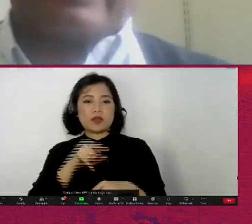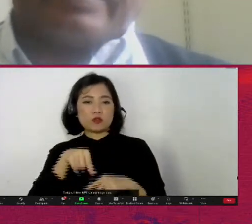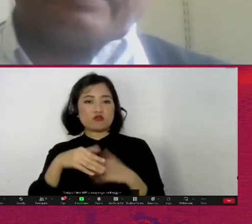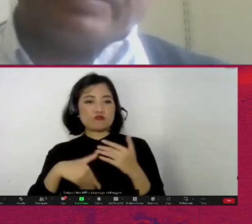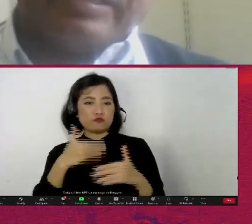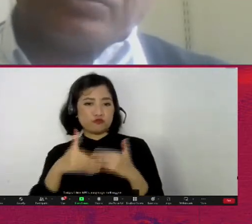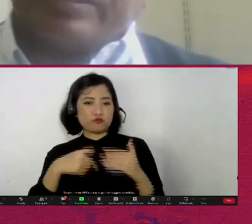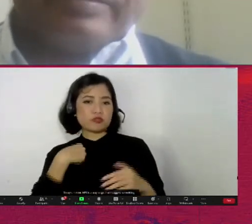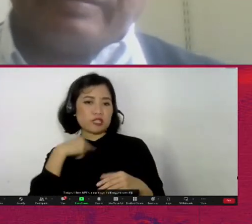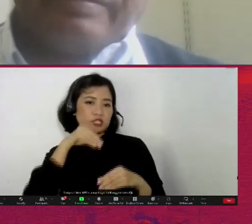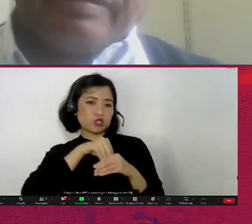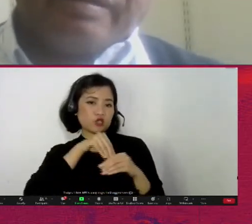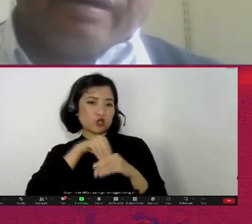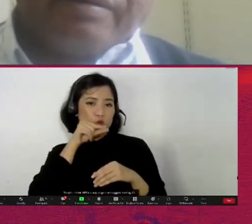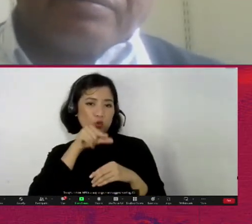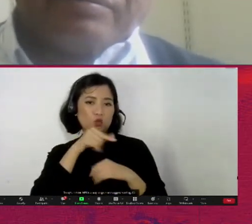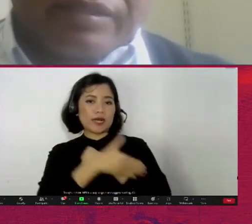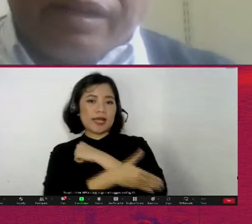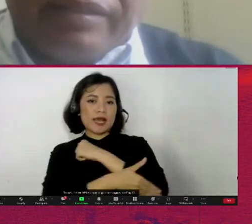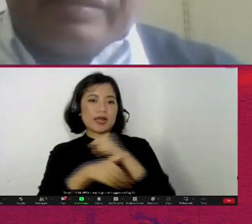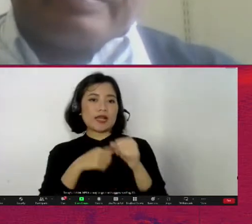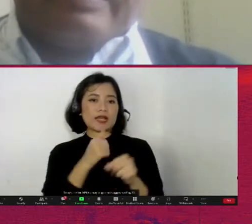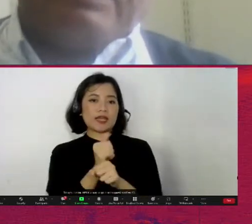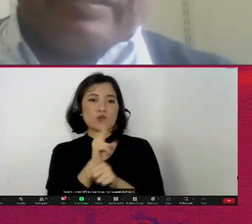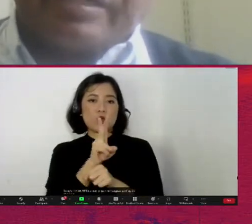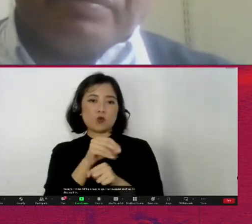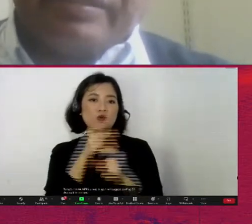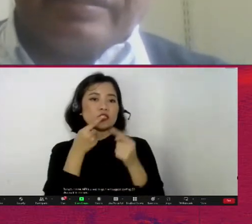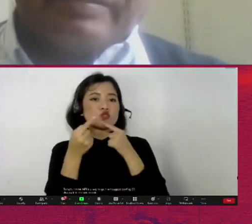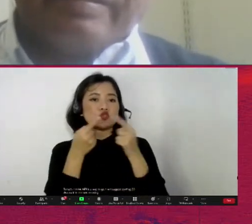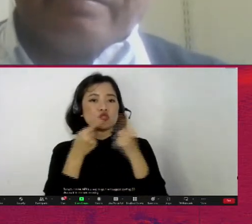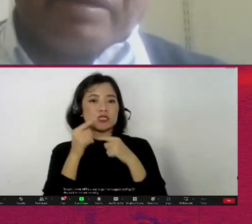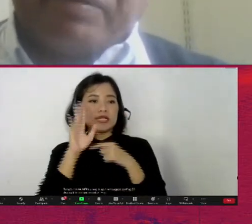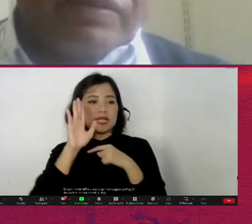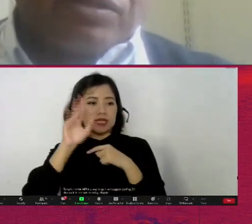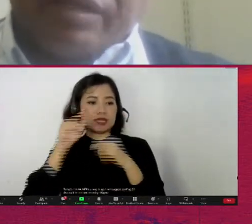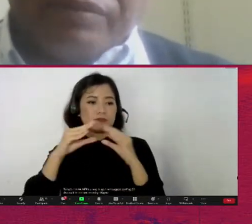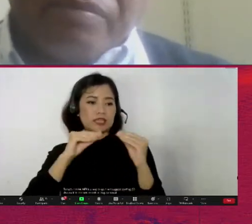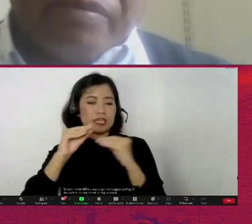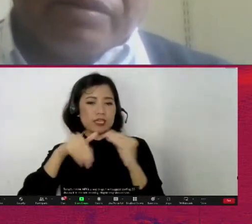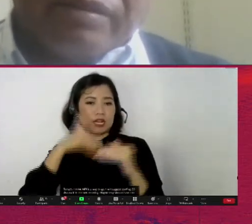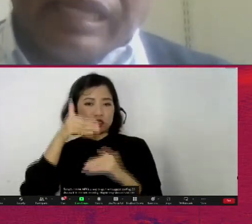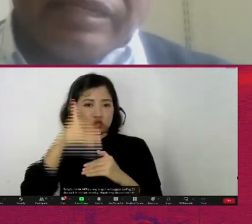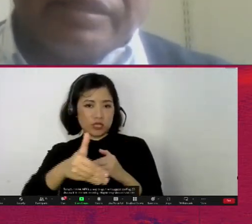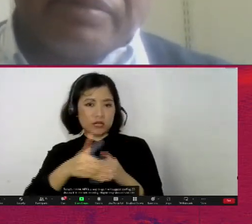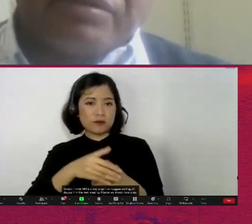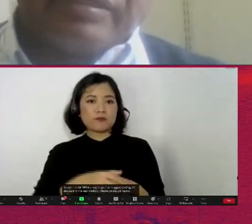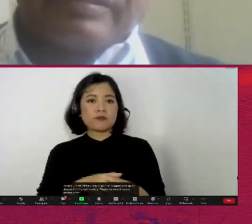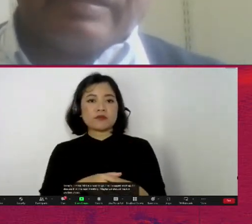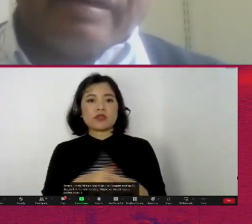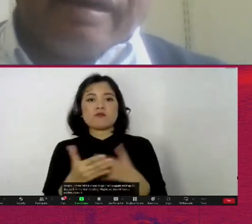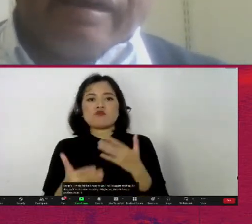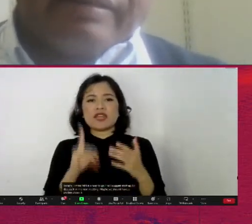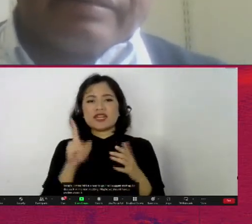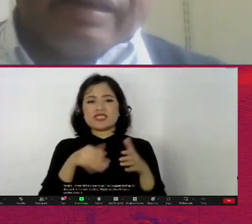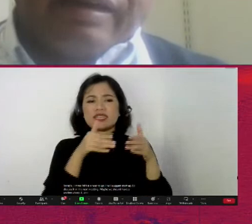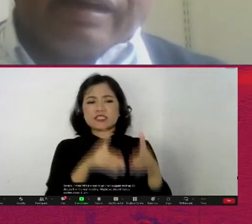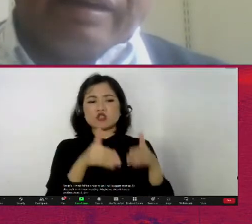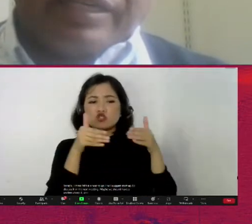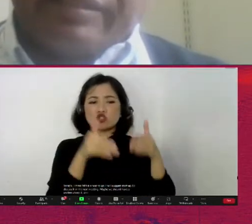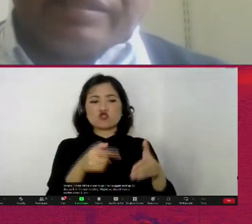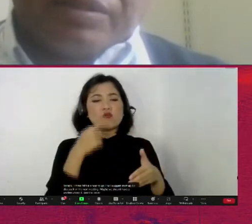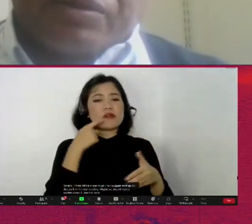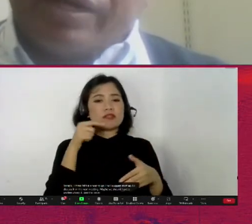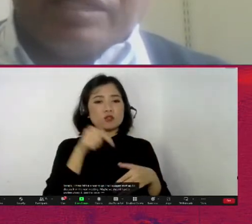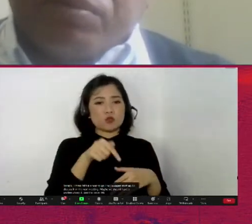would suggest that the G20 would discuss it in the next meeting. Maybe they should have a session about it. And